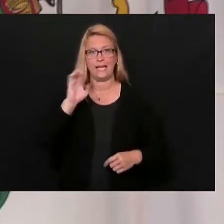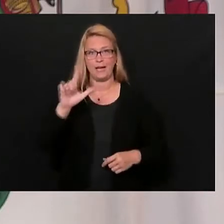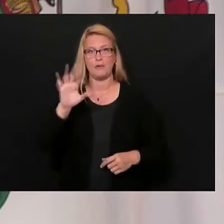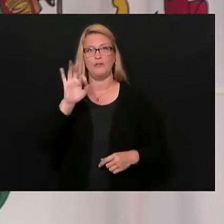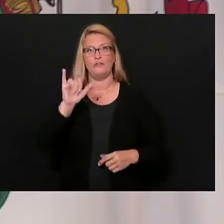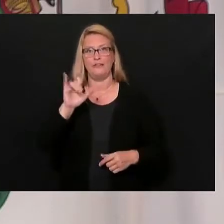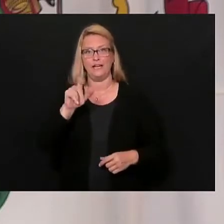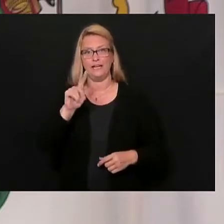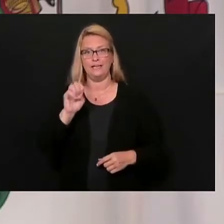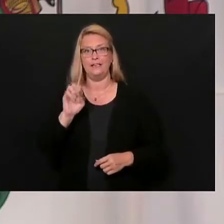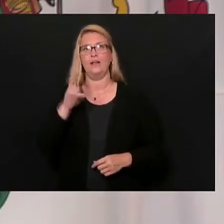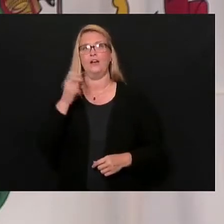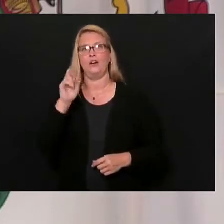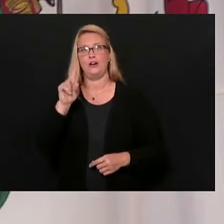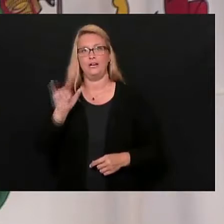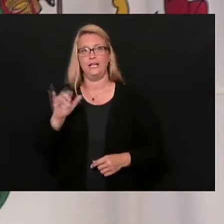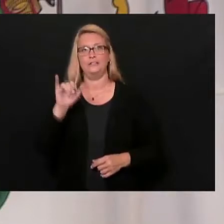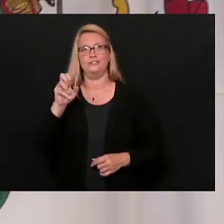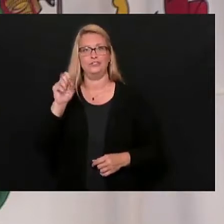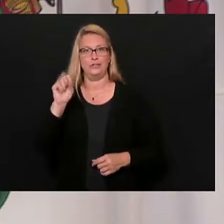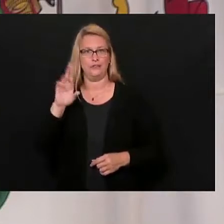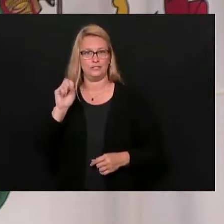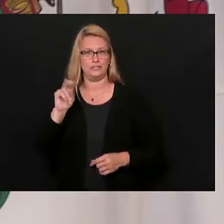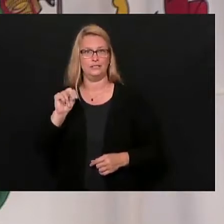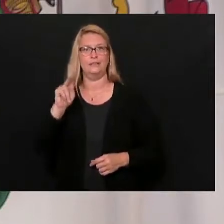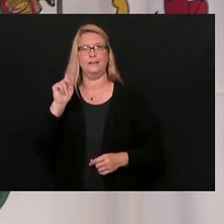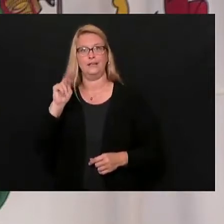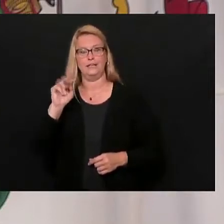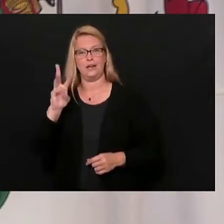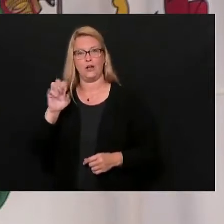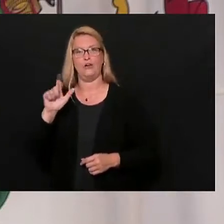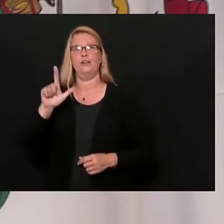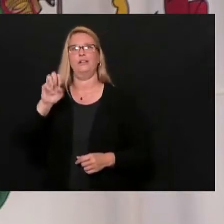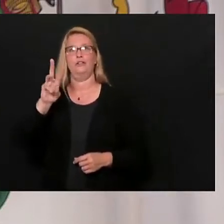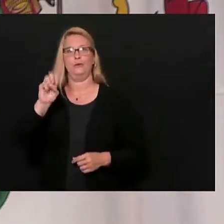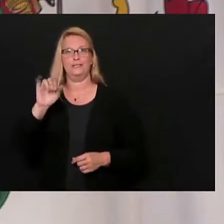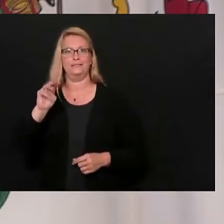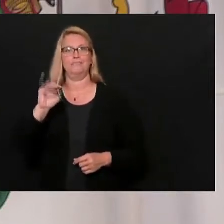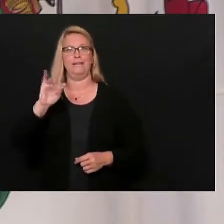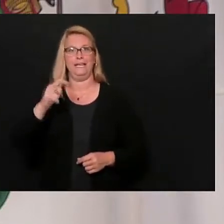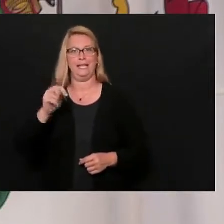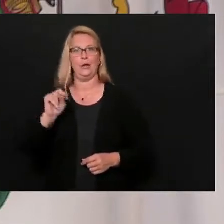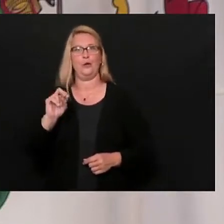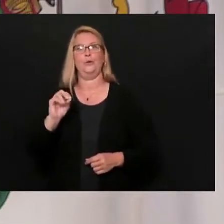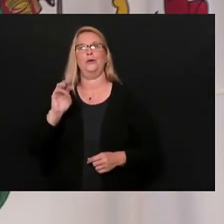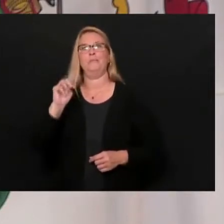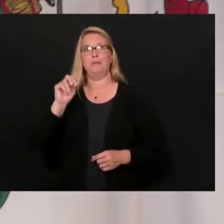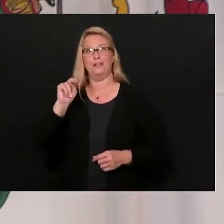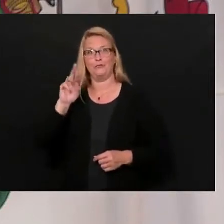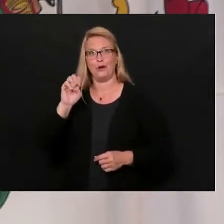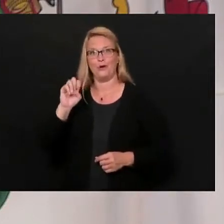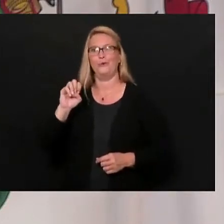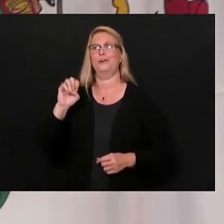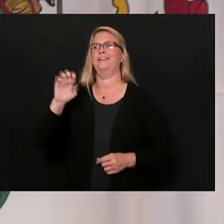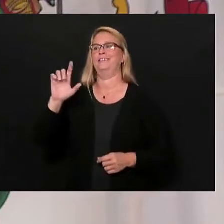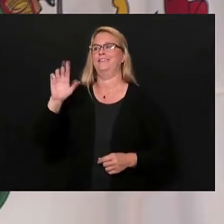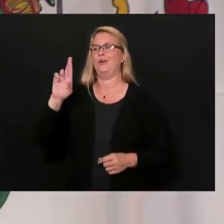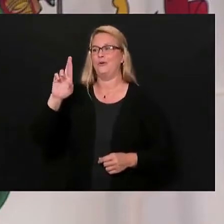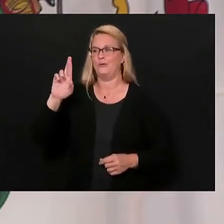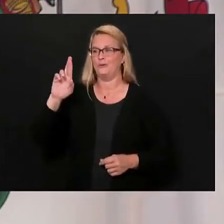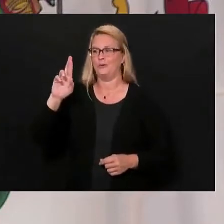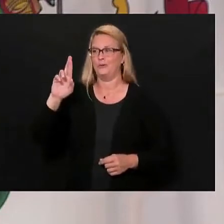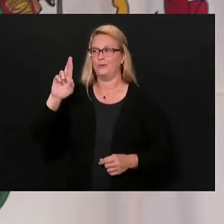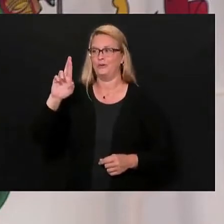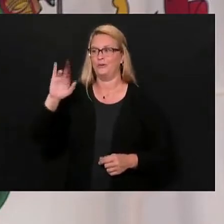Fayette, Hardy, Jefferson, Kanawha, Lewis, Mingo, Monroe, Raleigh, Ritchie, Tyler, and Wood and